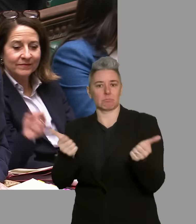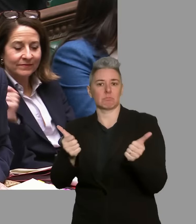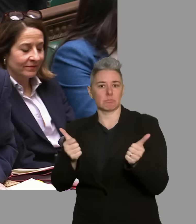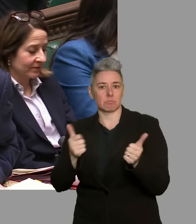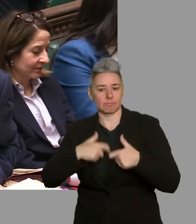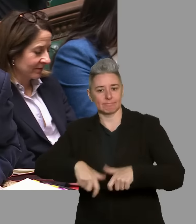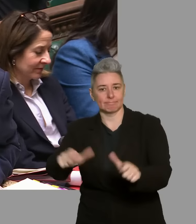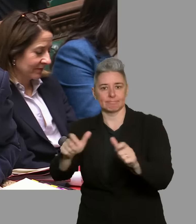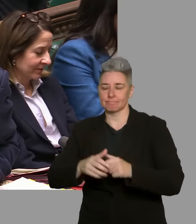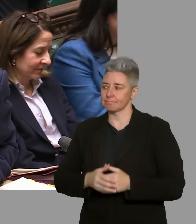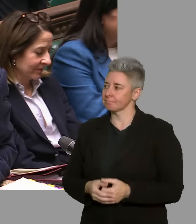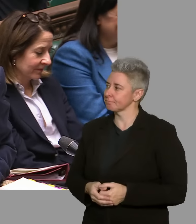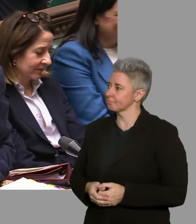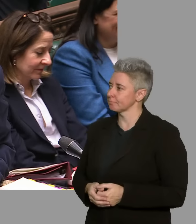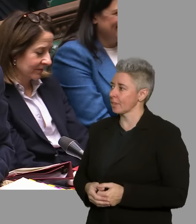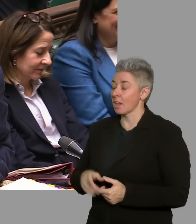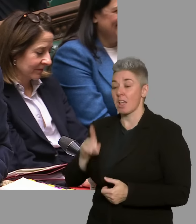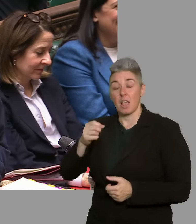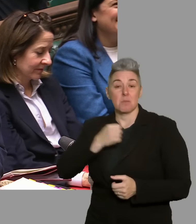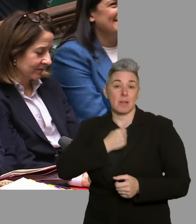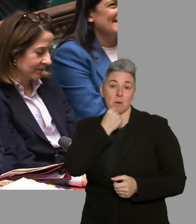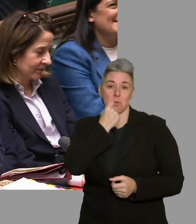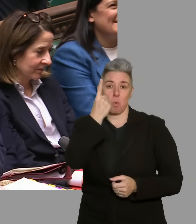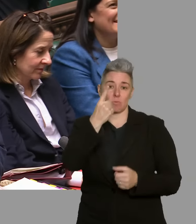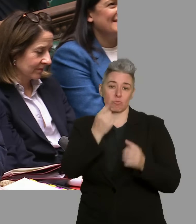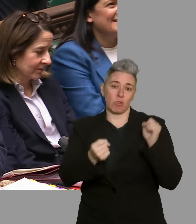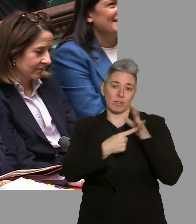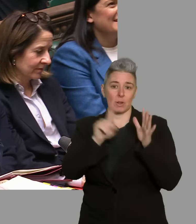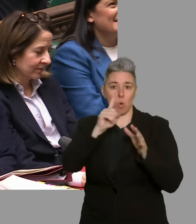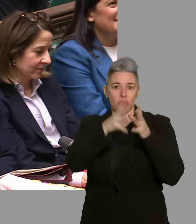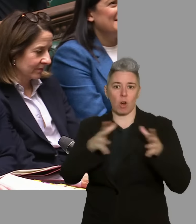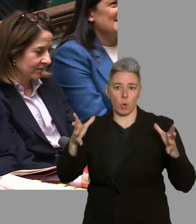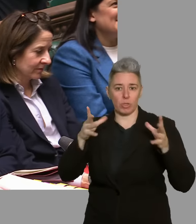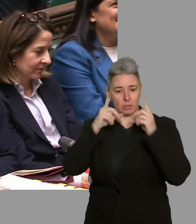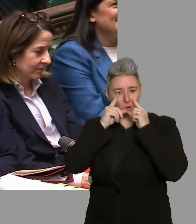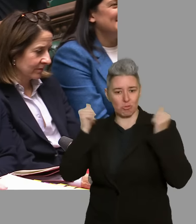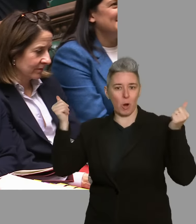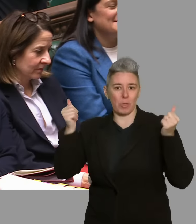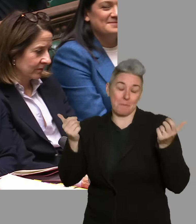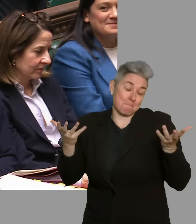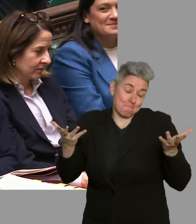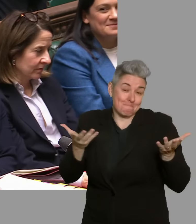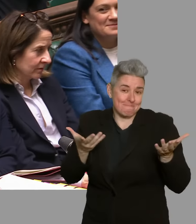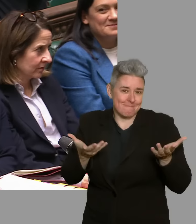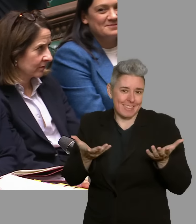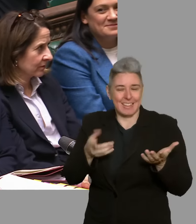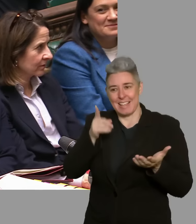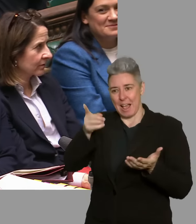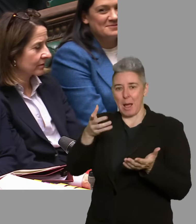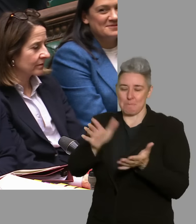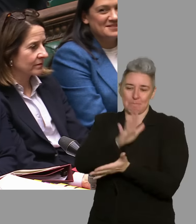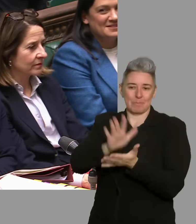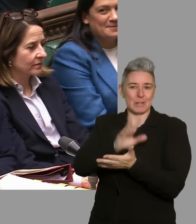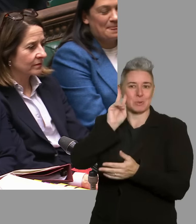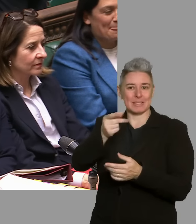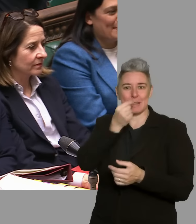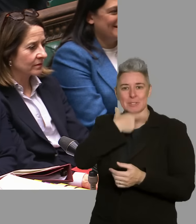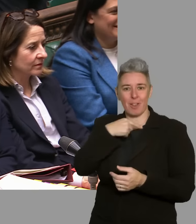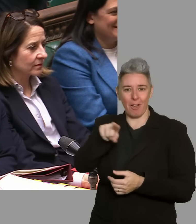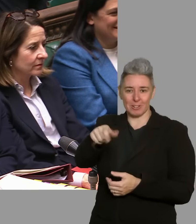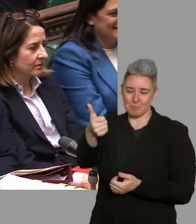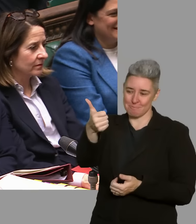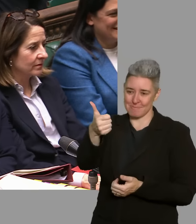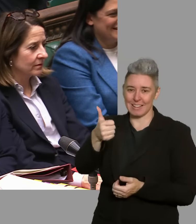his upper lip. He's obviously championing this himself. And can I send my best wishes to everyone growing moustache